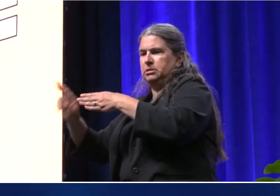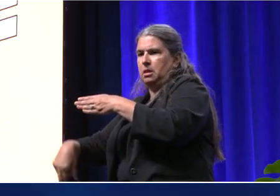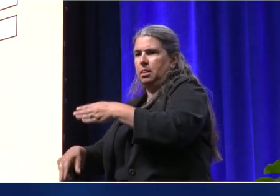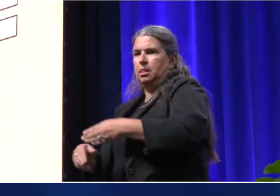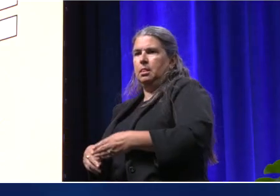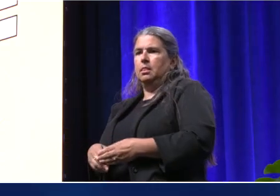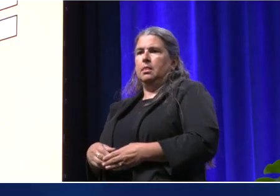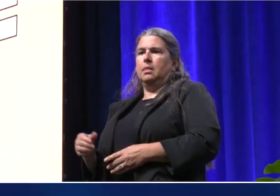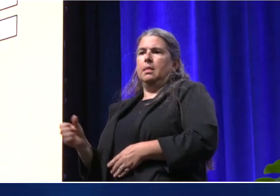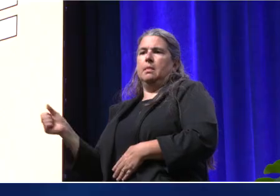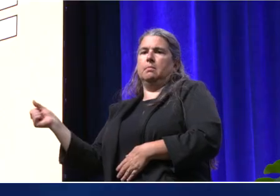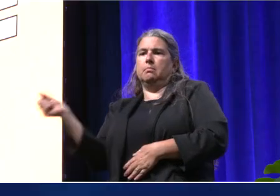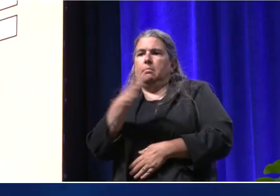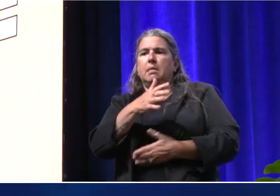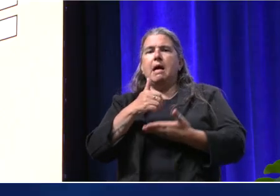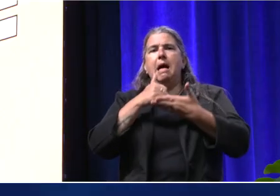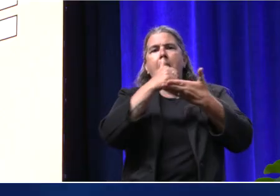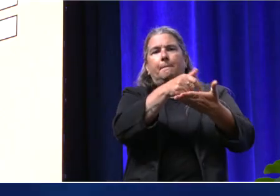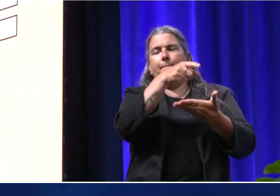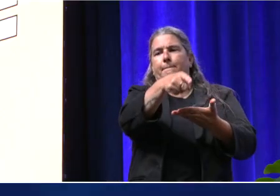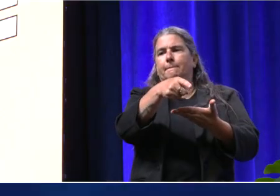with better care in the moment.